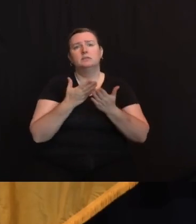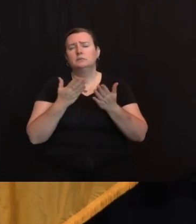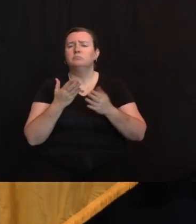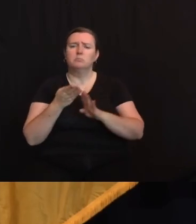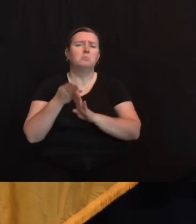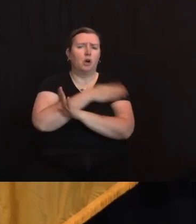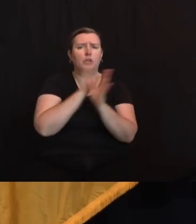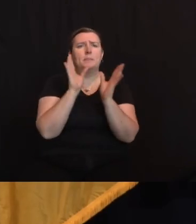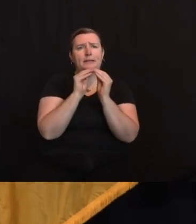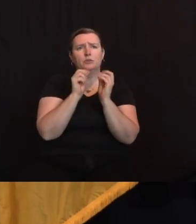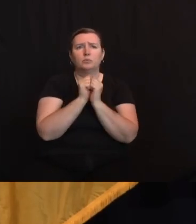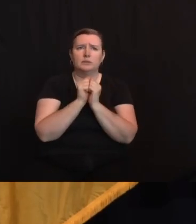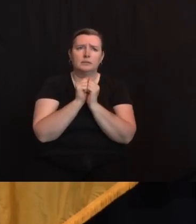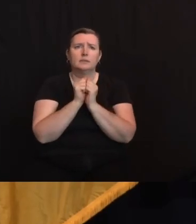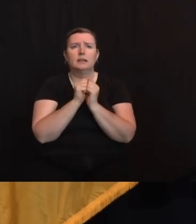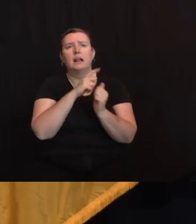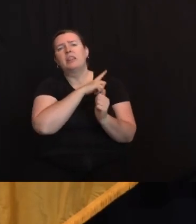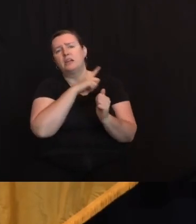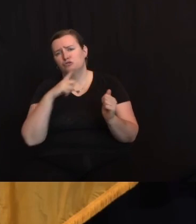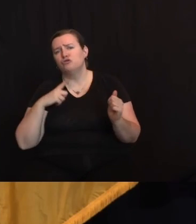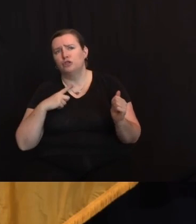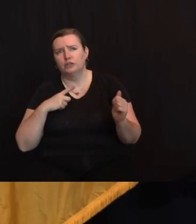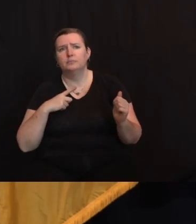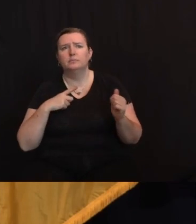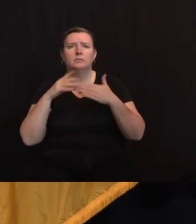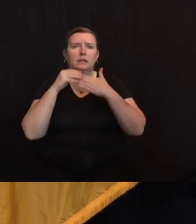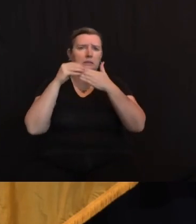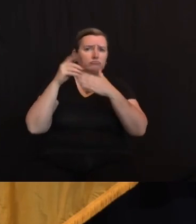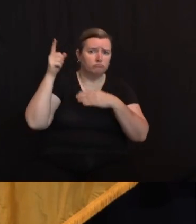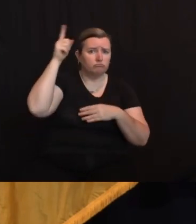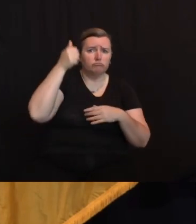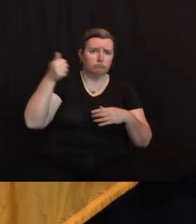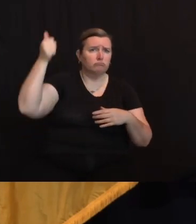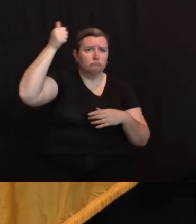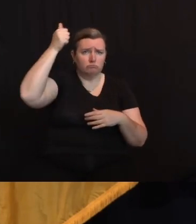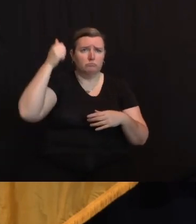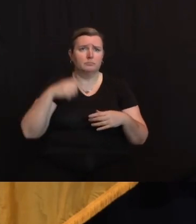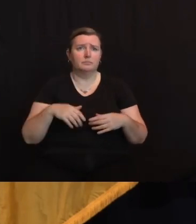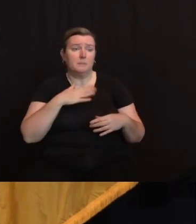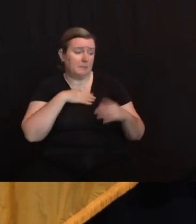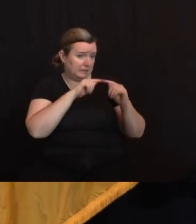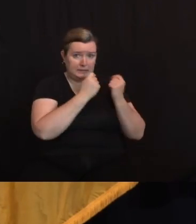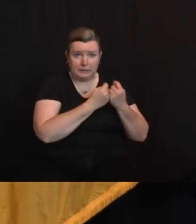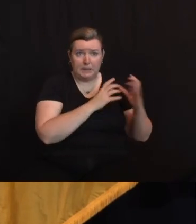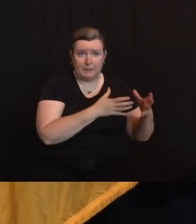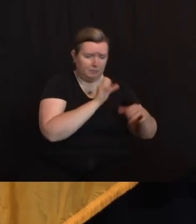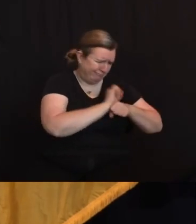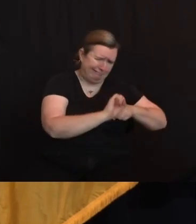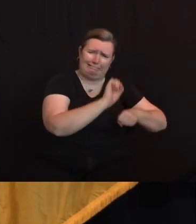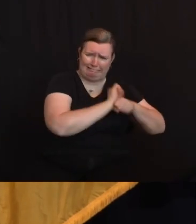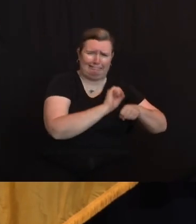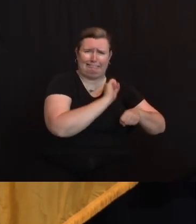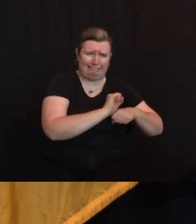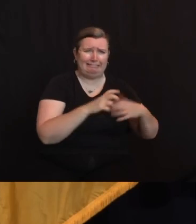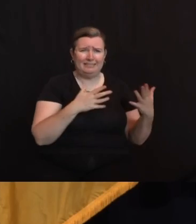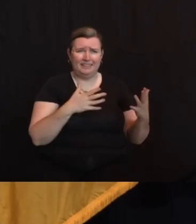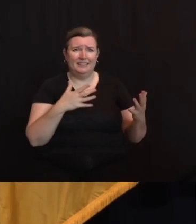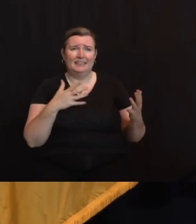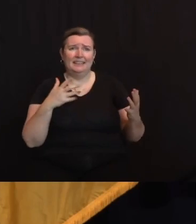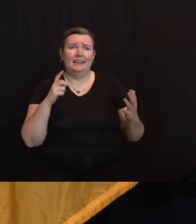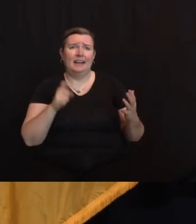the leadership in the legislature. We've had our team working feverishly. I need to deliver a